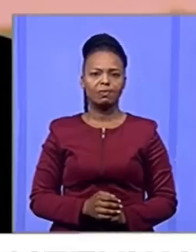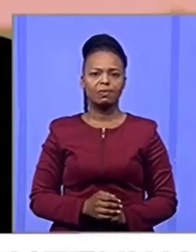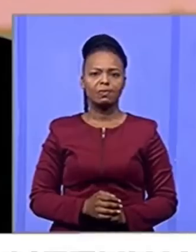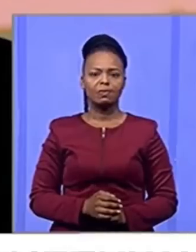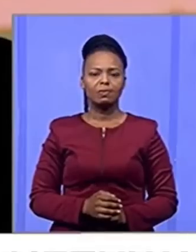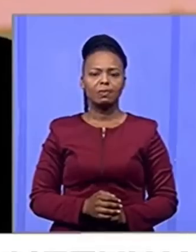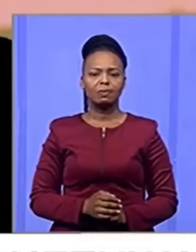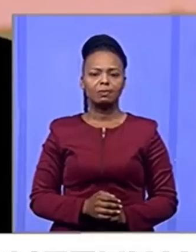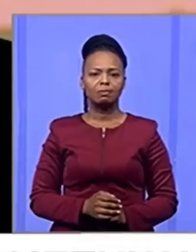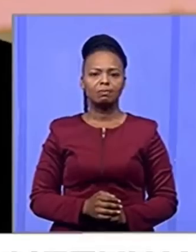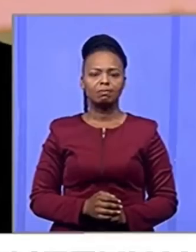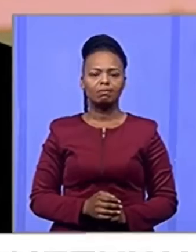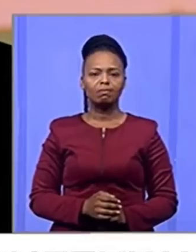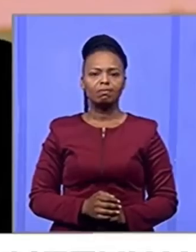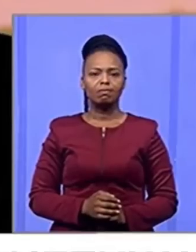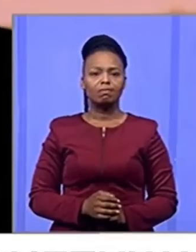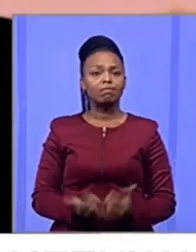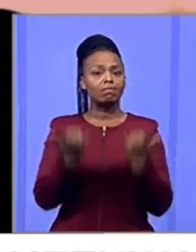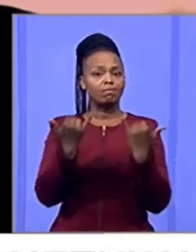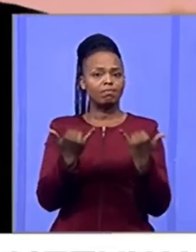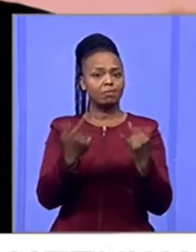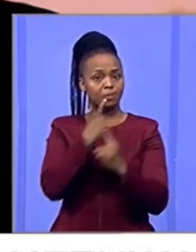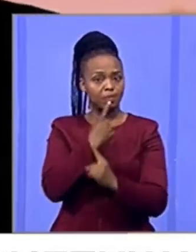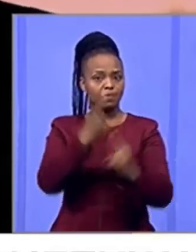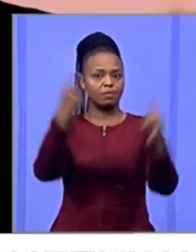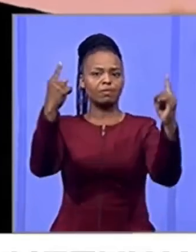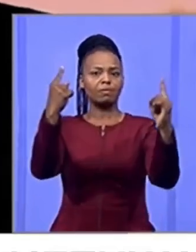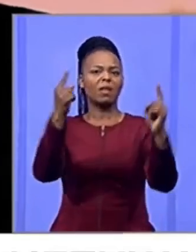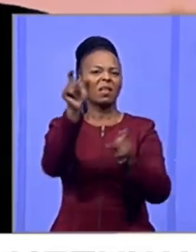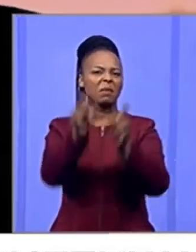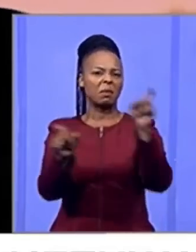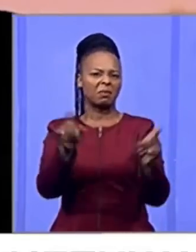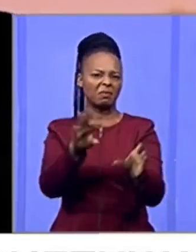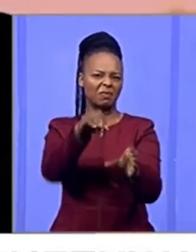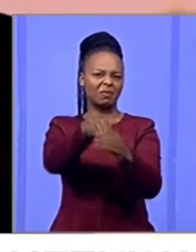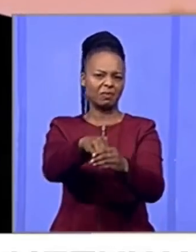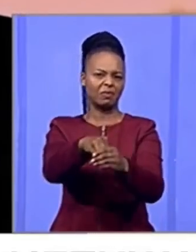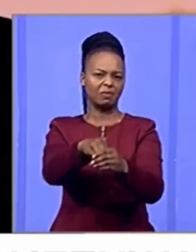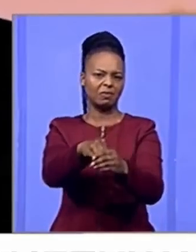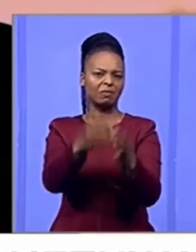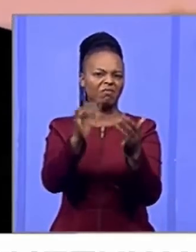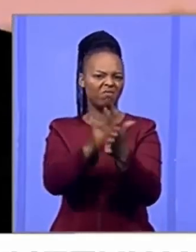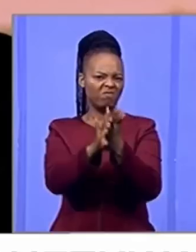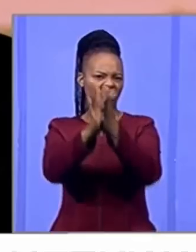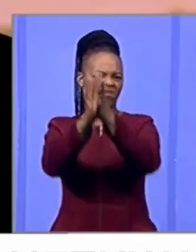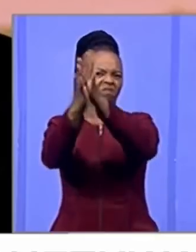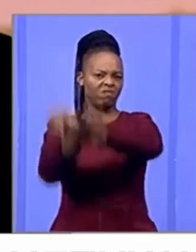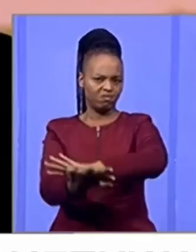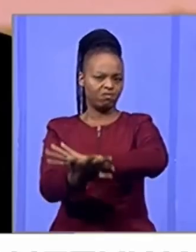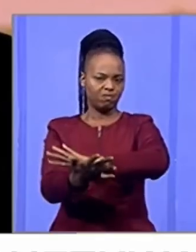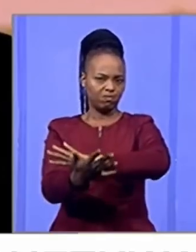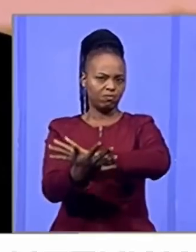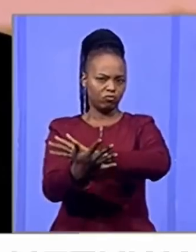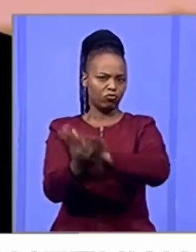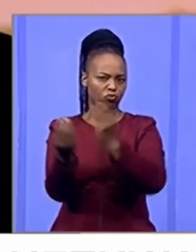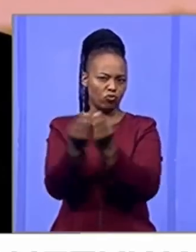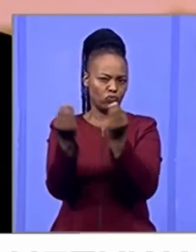And I'd like to say that those who are involved in activities like